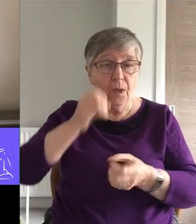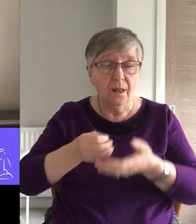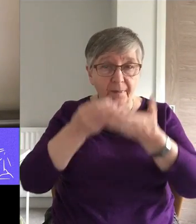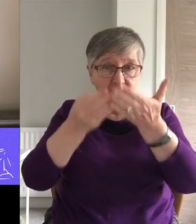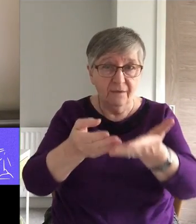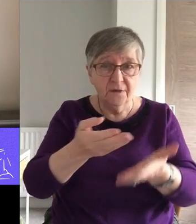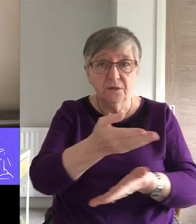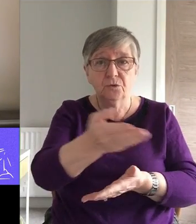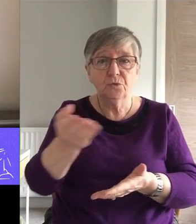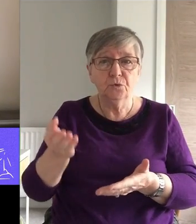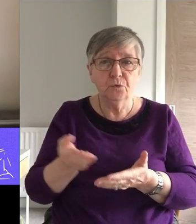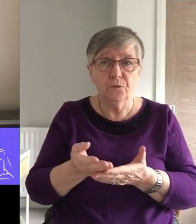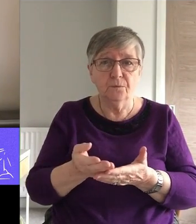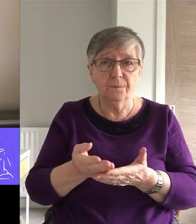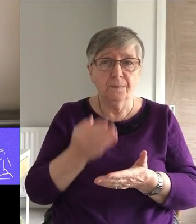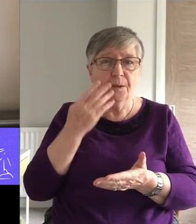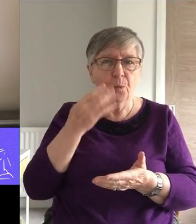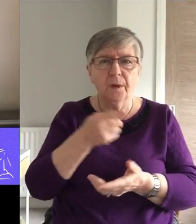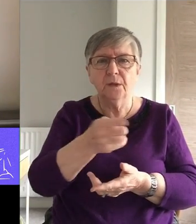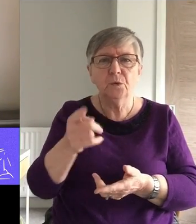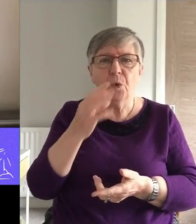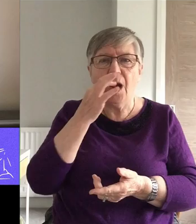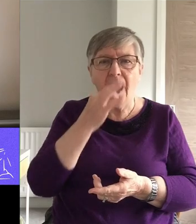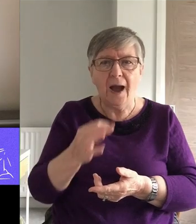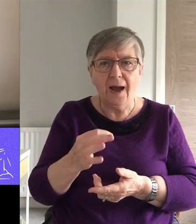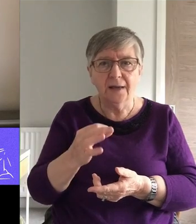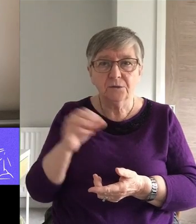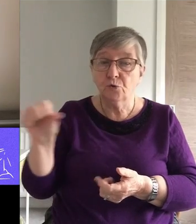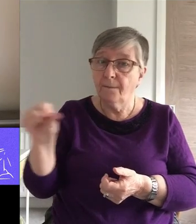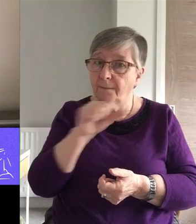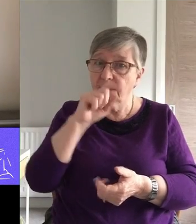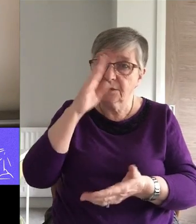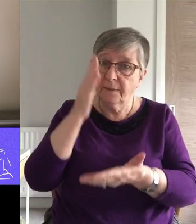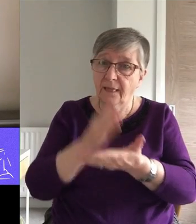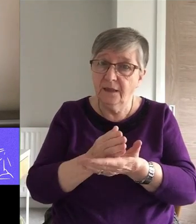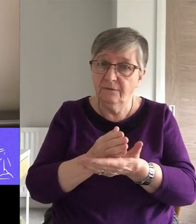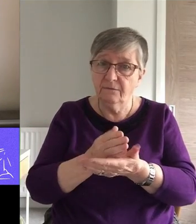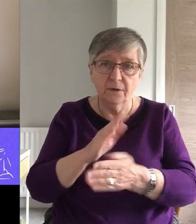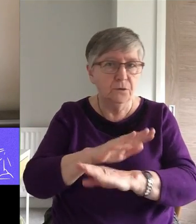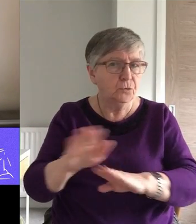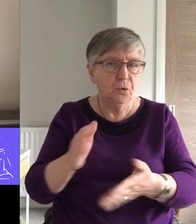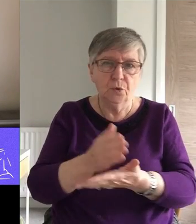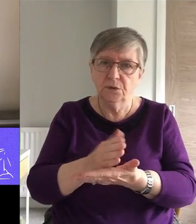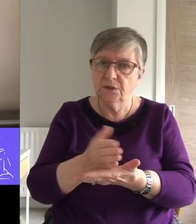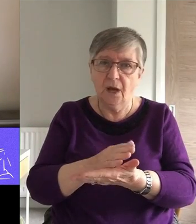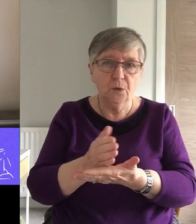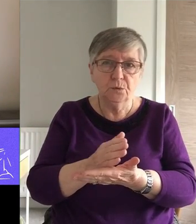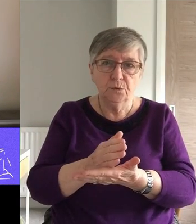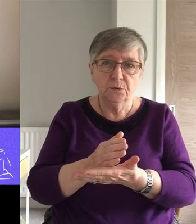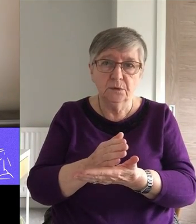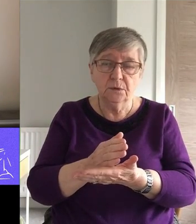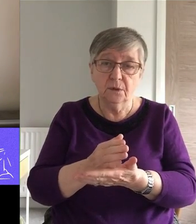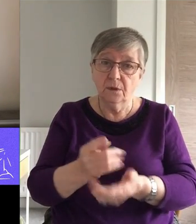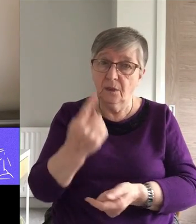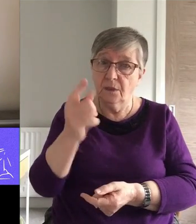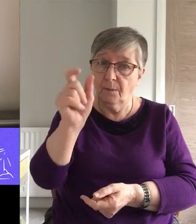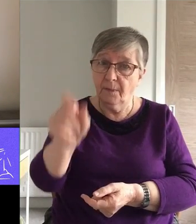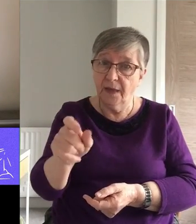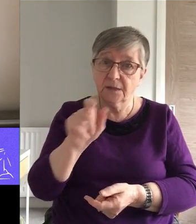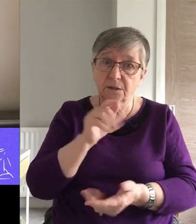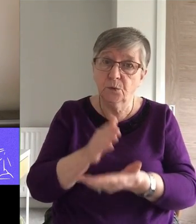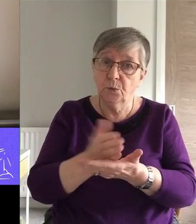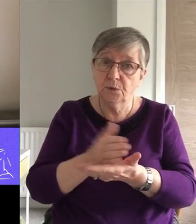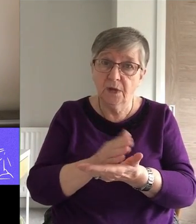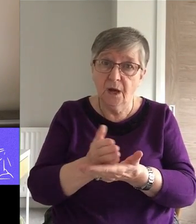you. But when you ask, you must believe and not doubt, because the one who doubts is like